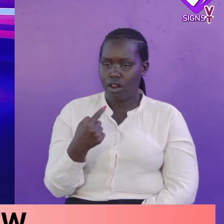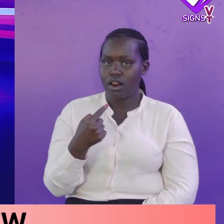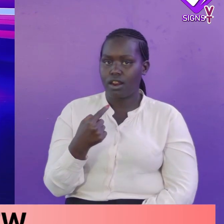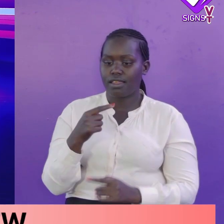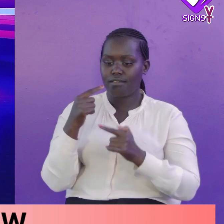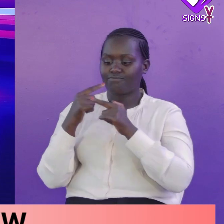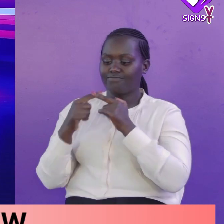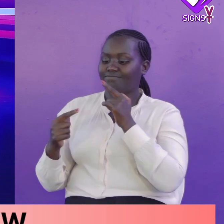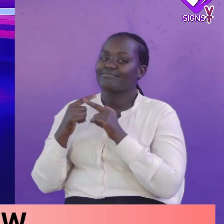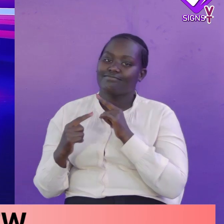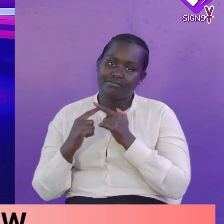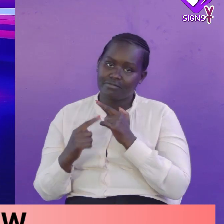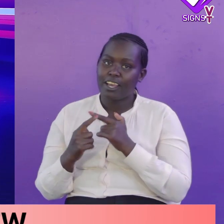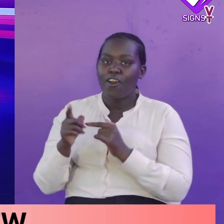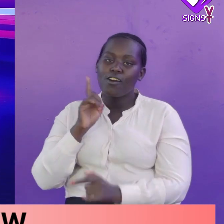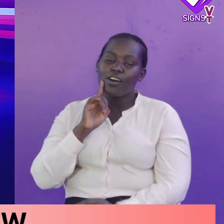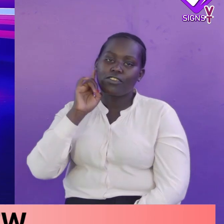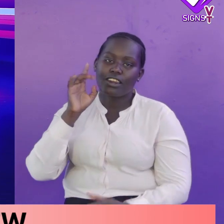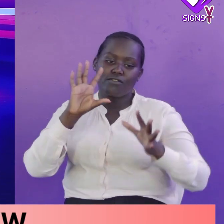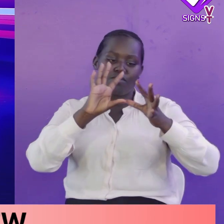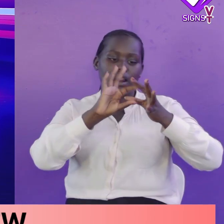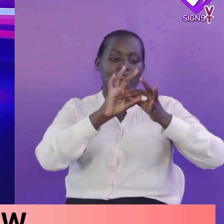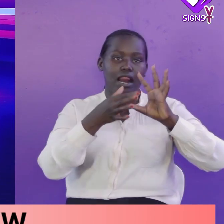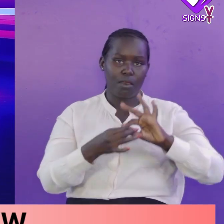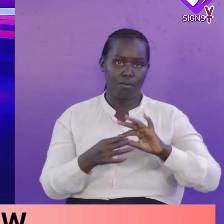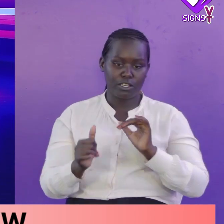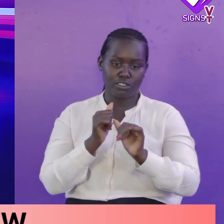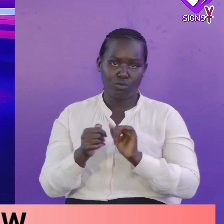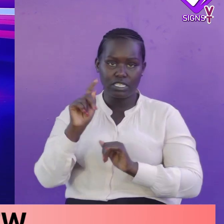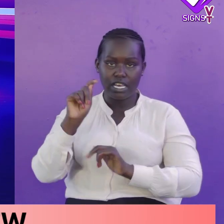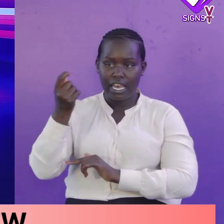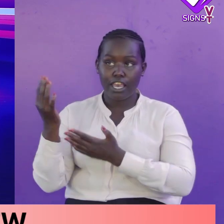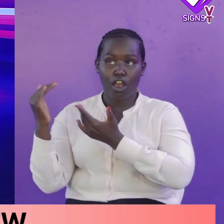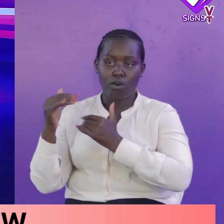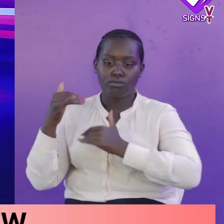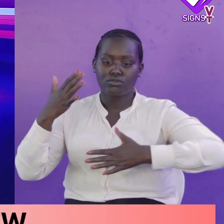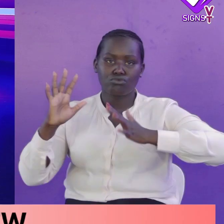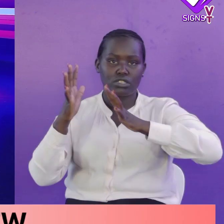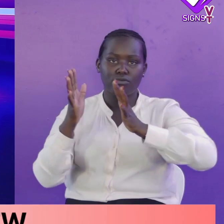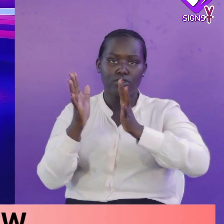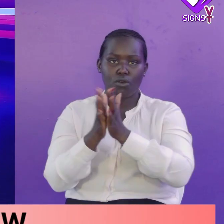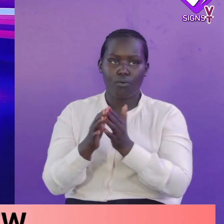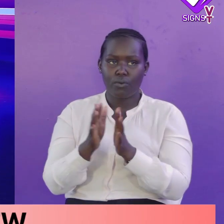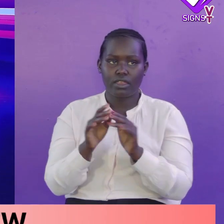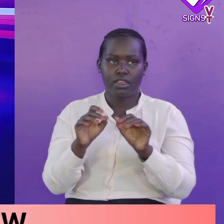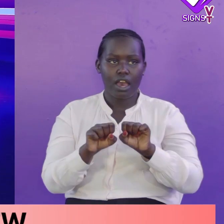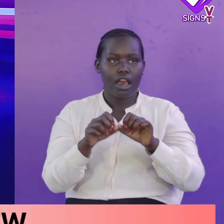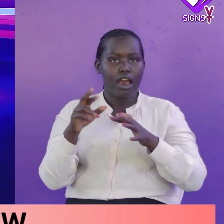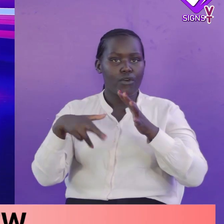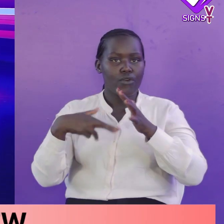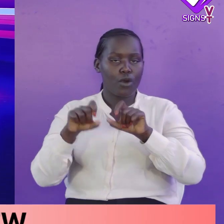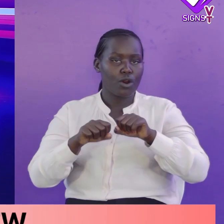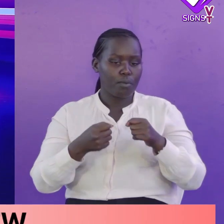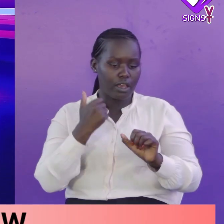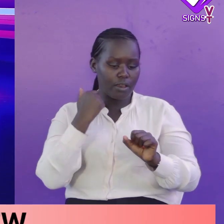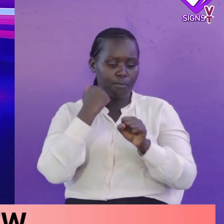anniversary of the Deaflympics, a milestone that Kenya hopes to celebrate with a record-breaking performance. Now,